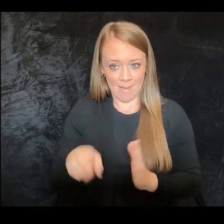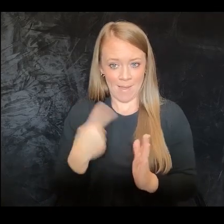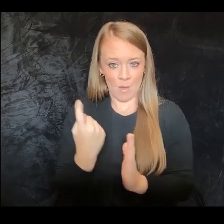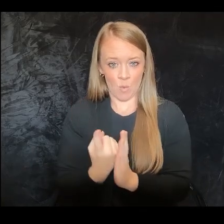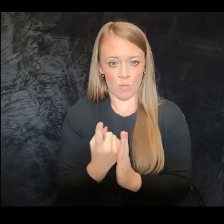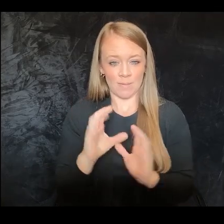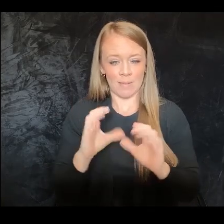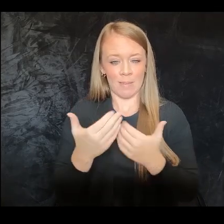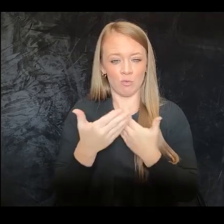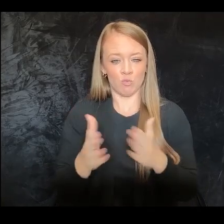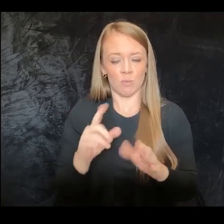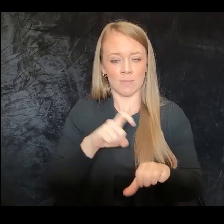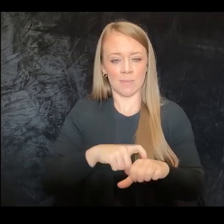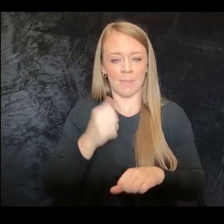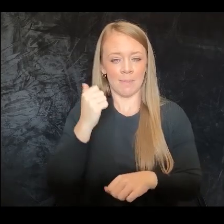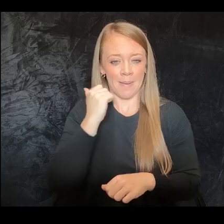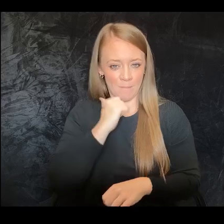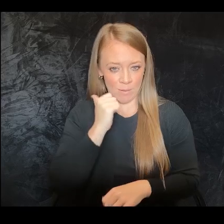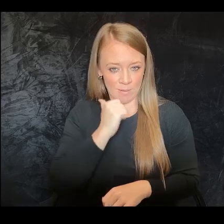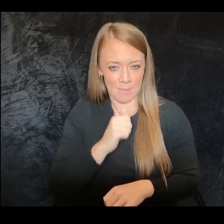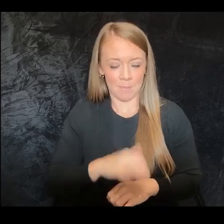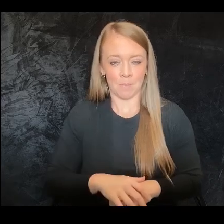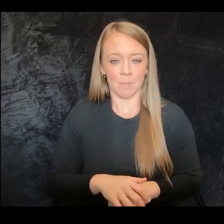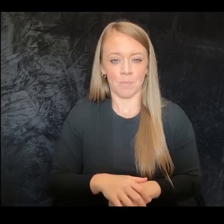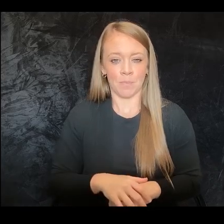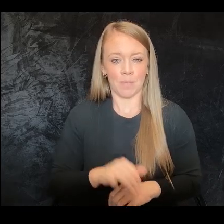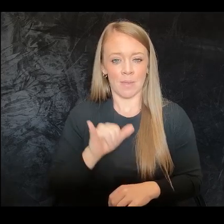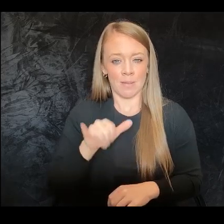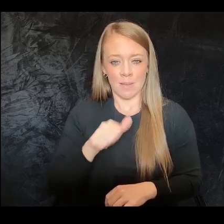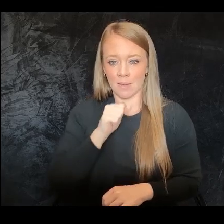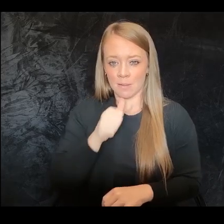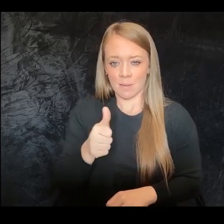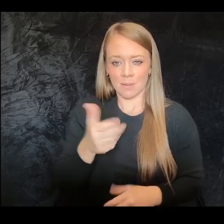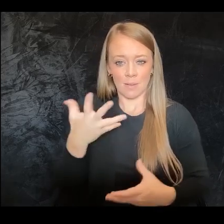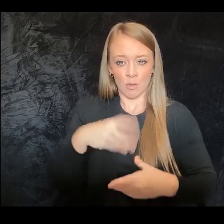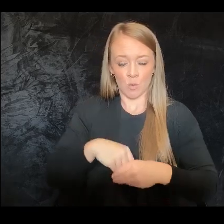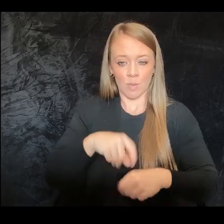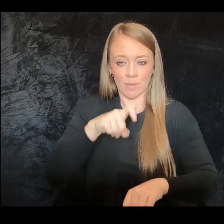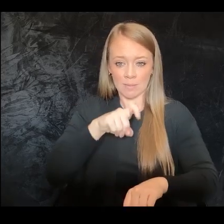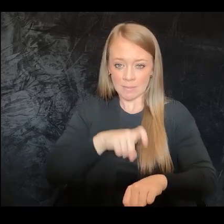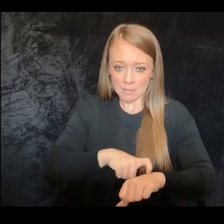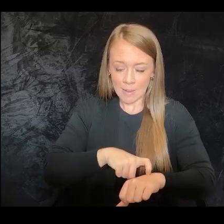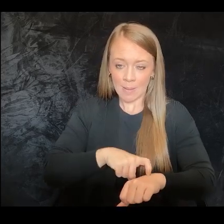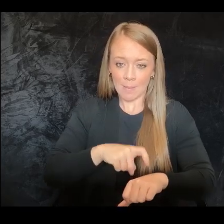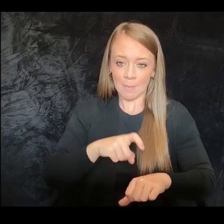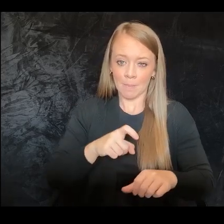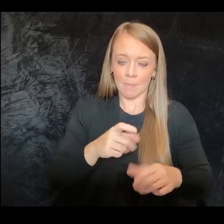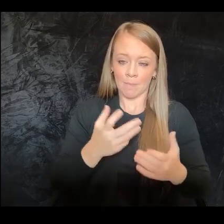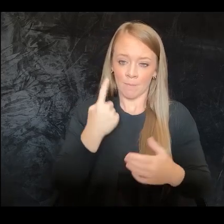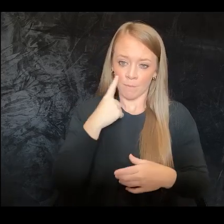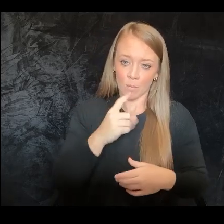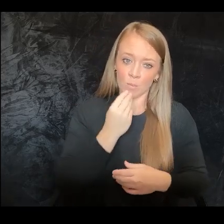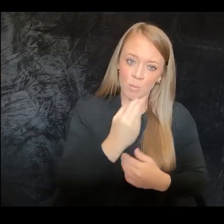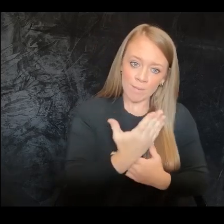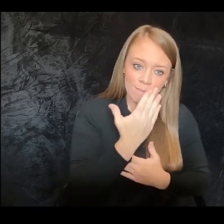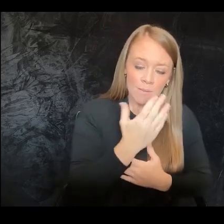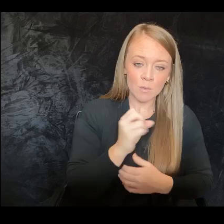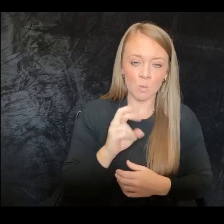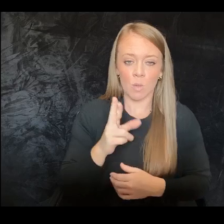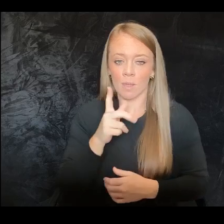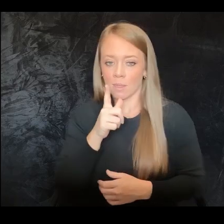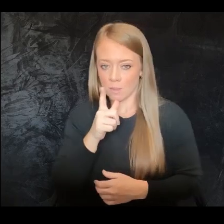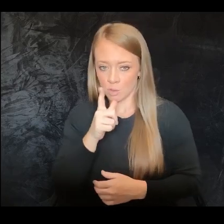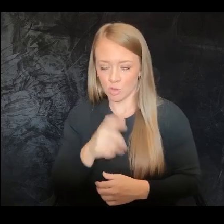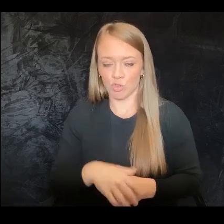1/2 hours of classroom time per day, which shall not include the time required to provide